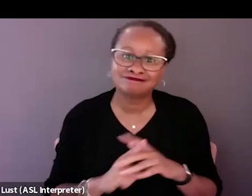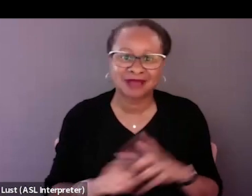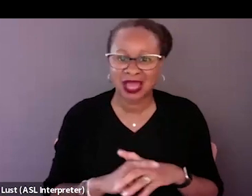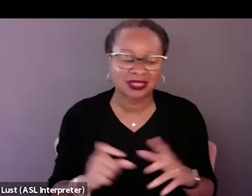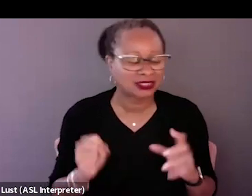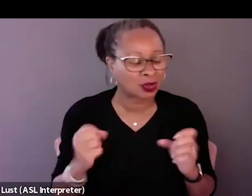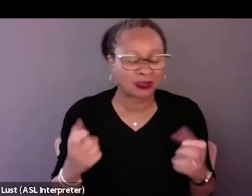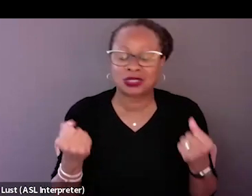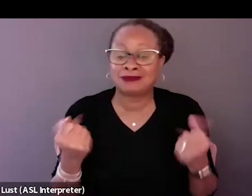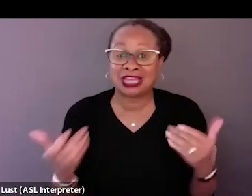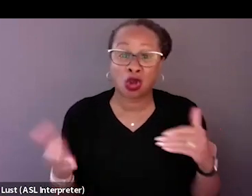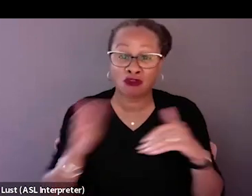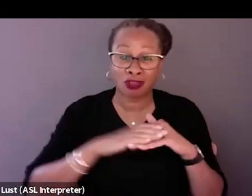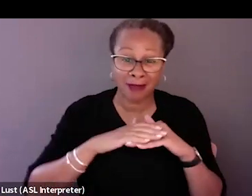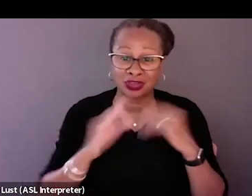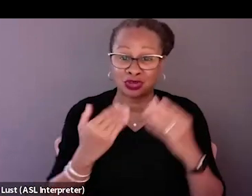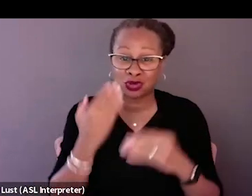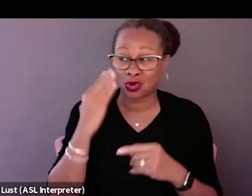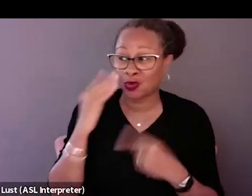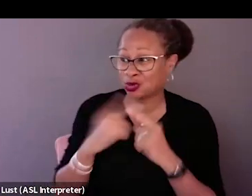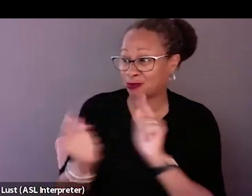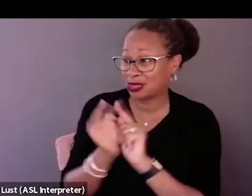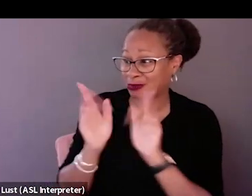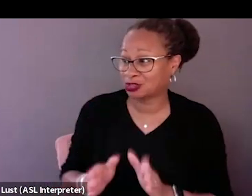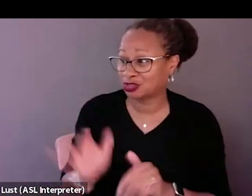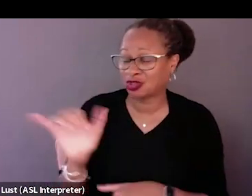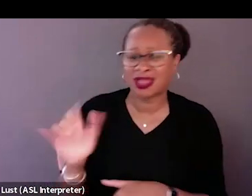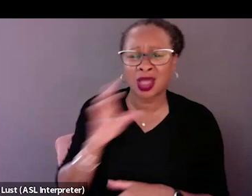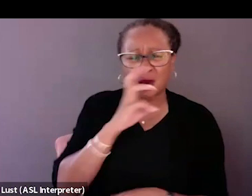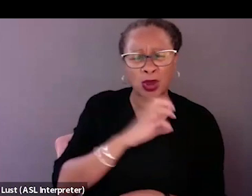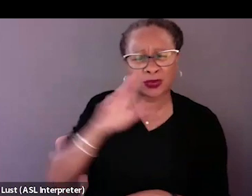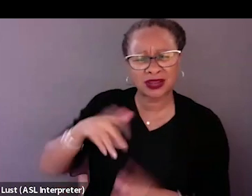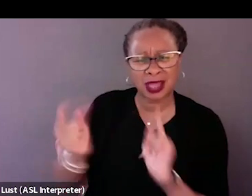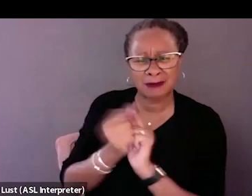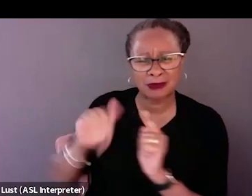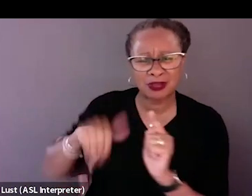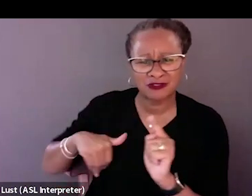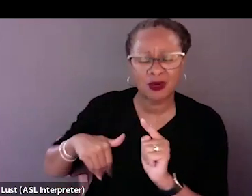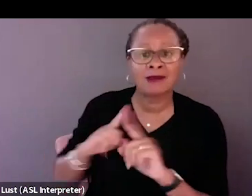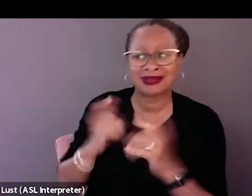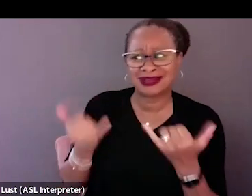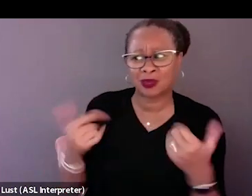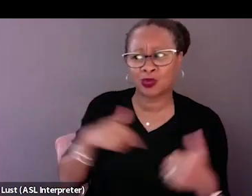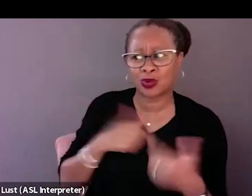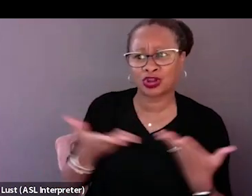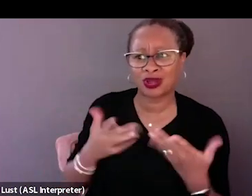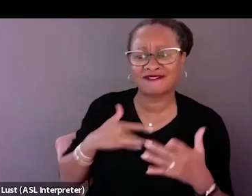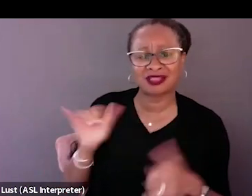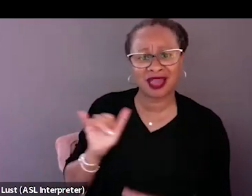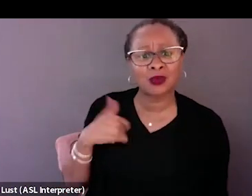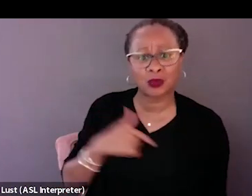immediate overlap that it's like, when you meet someone and you're like, it's weird that we haven't met before, but now that we're here, I feel like